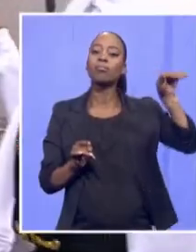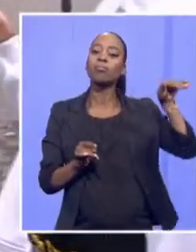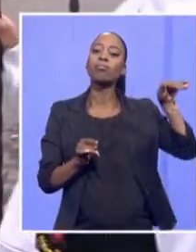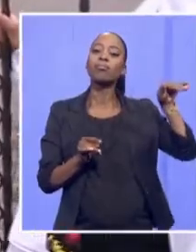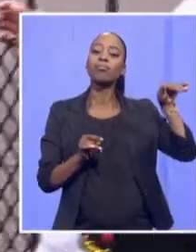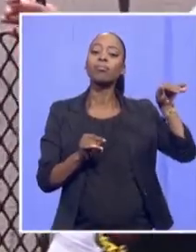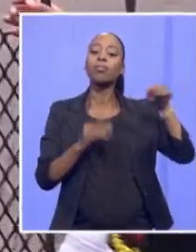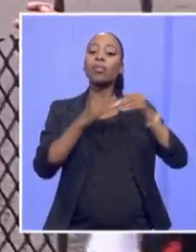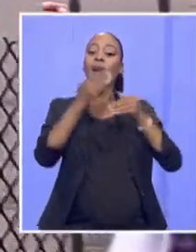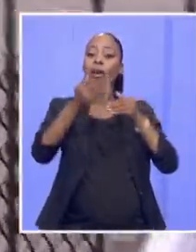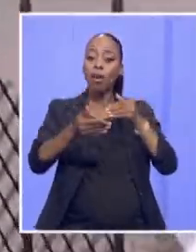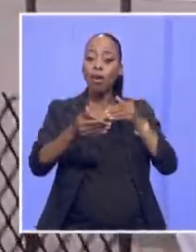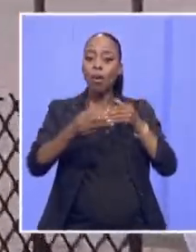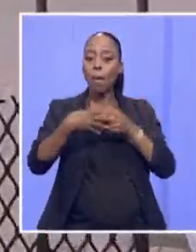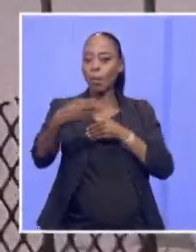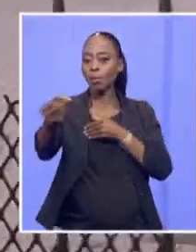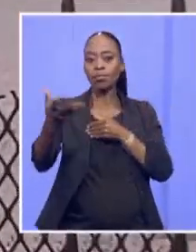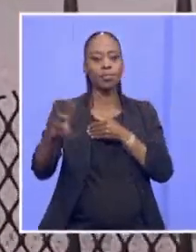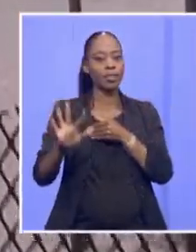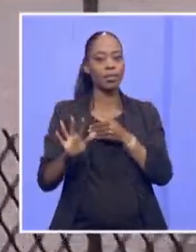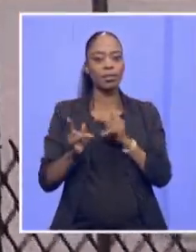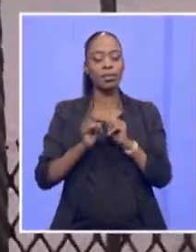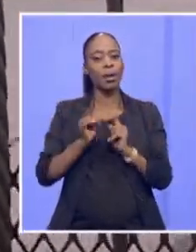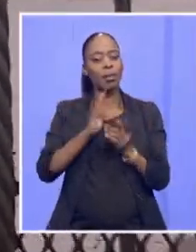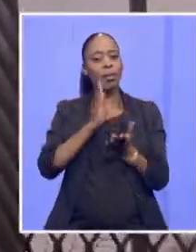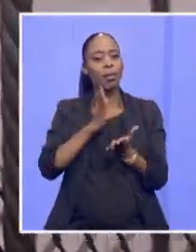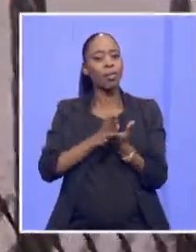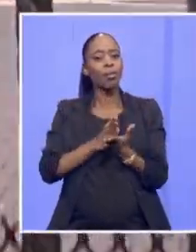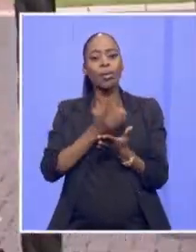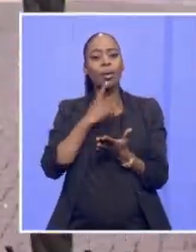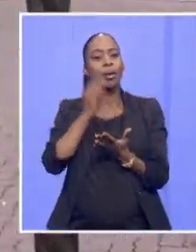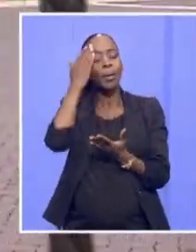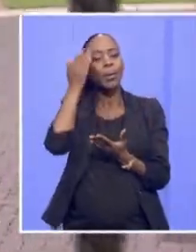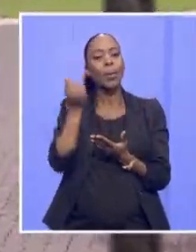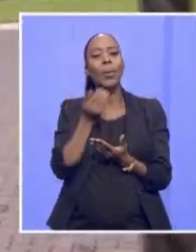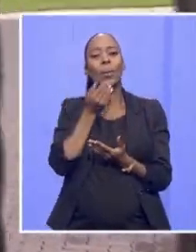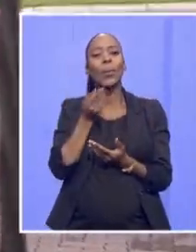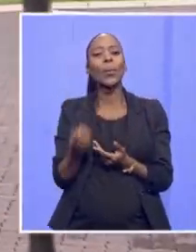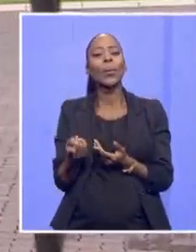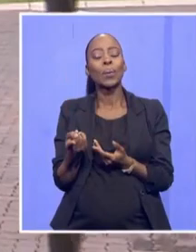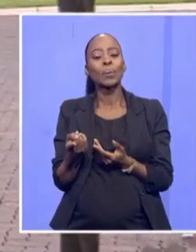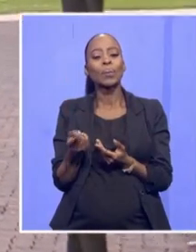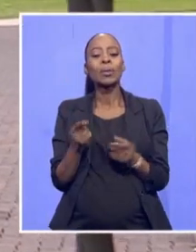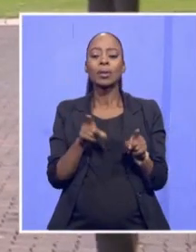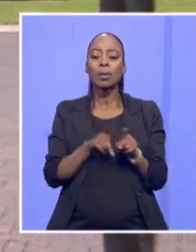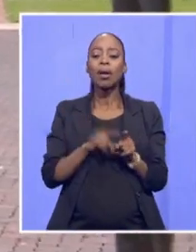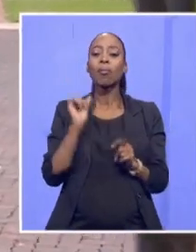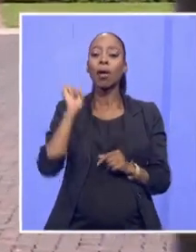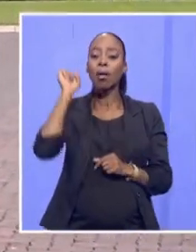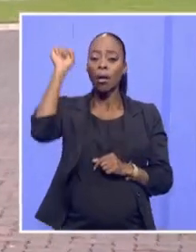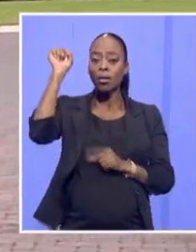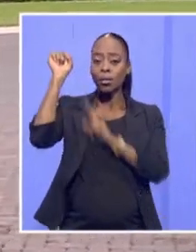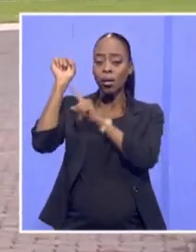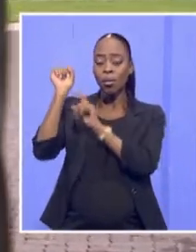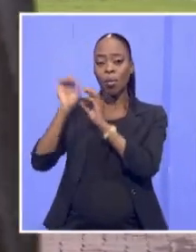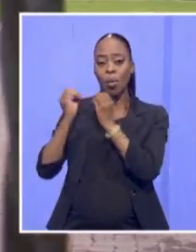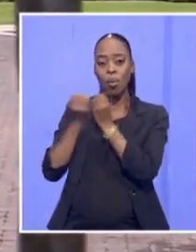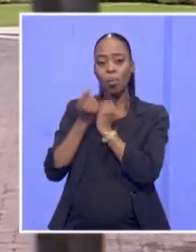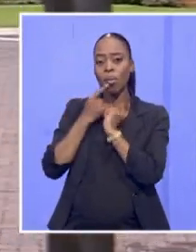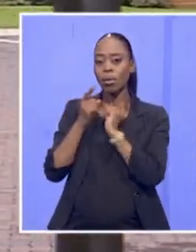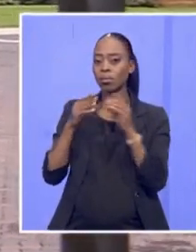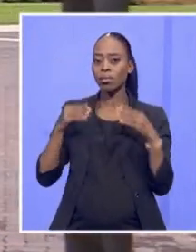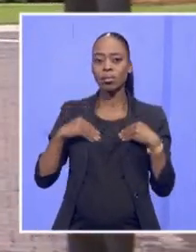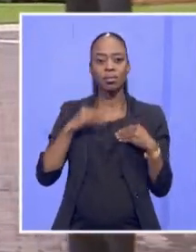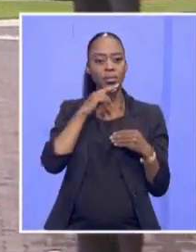gate have now left, and they are adamant that they don't know who she is. You know, AZAPO says they're not going to